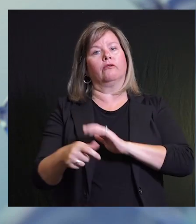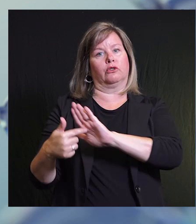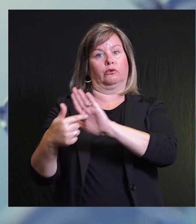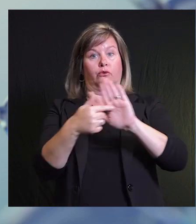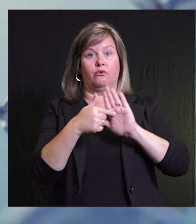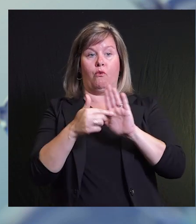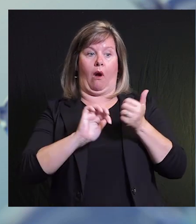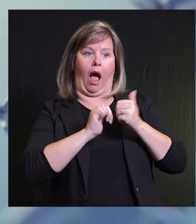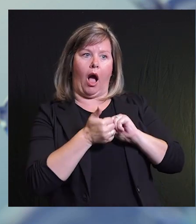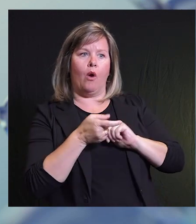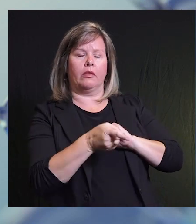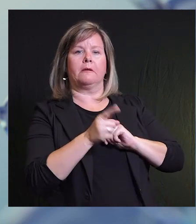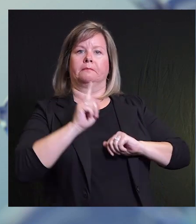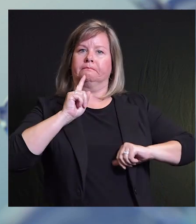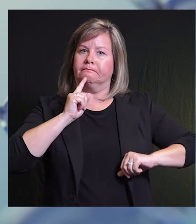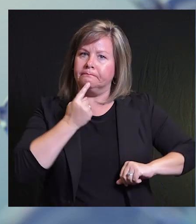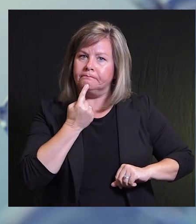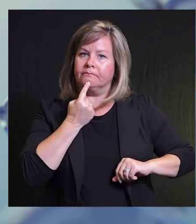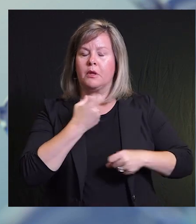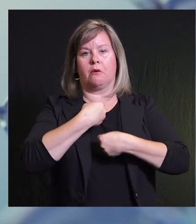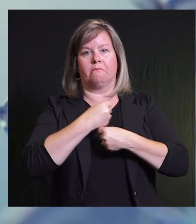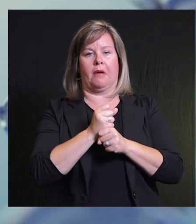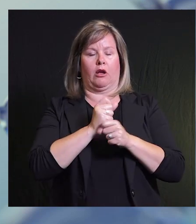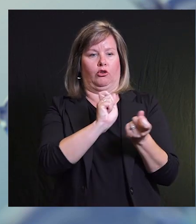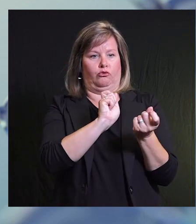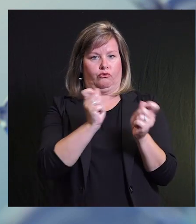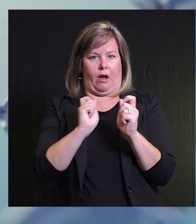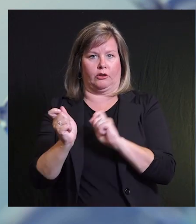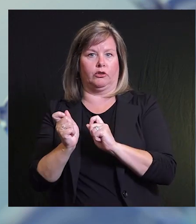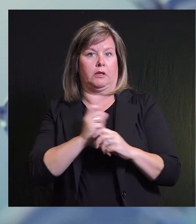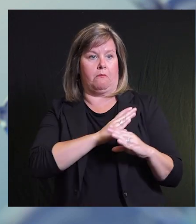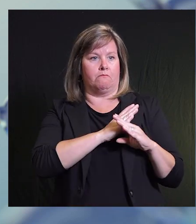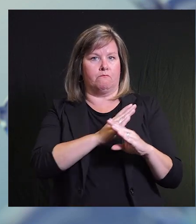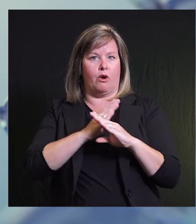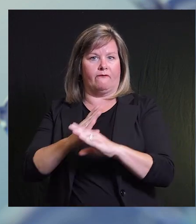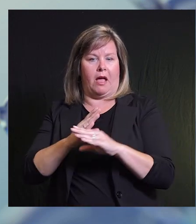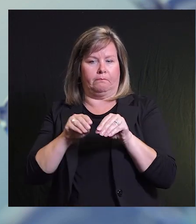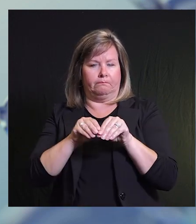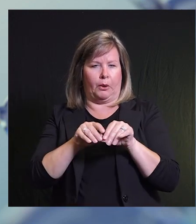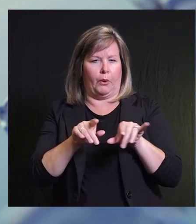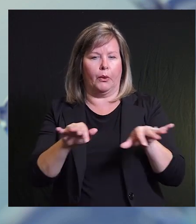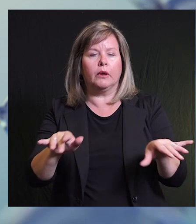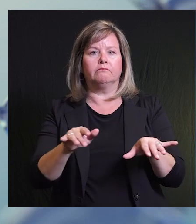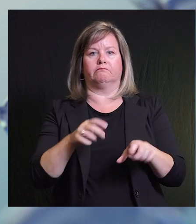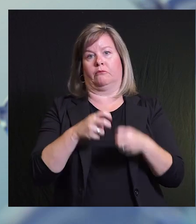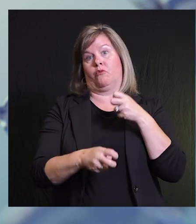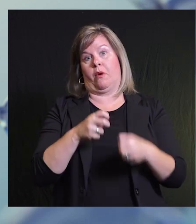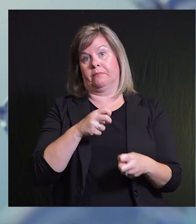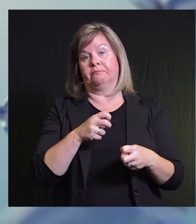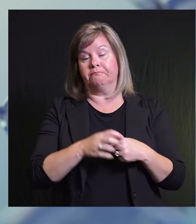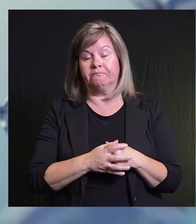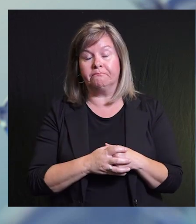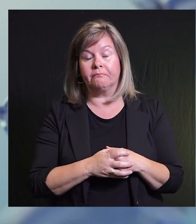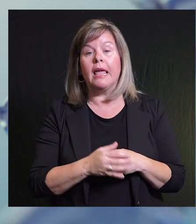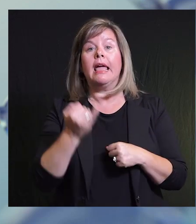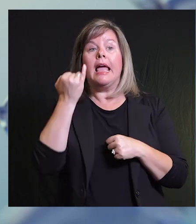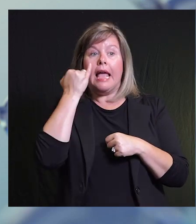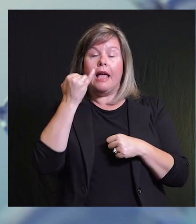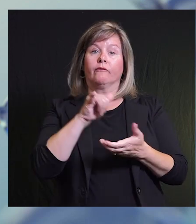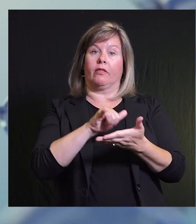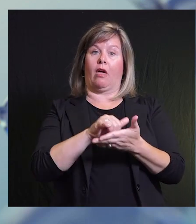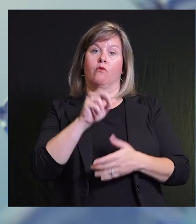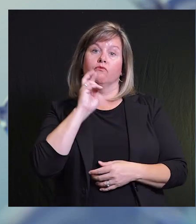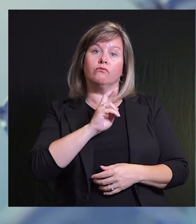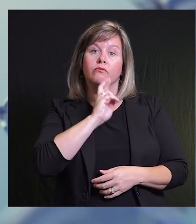requiring them to demonstrate that they're taking this seriously and that they're making corrections to prevent those problems from happening again. And if